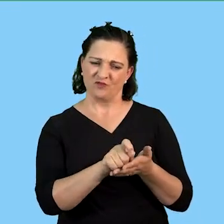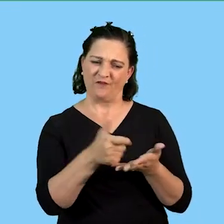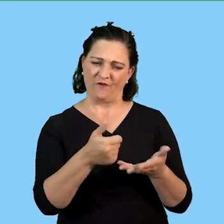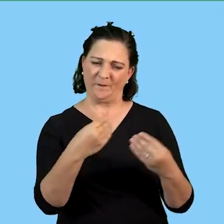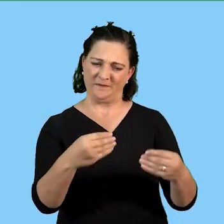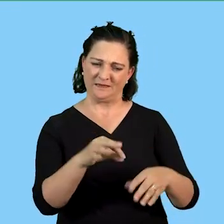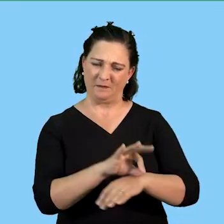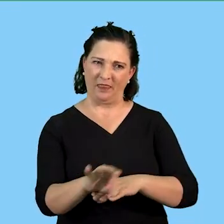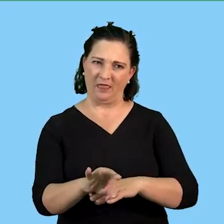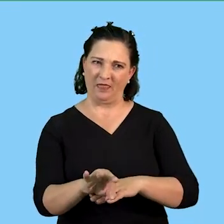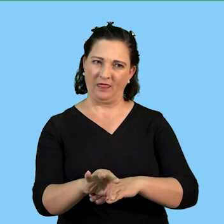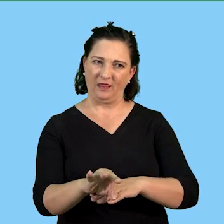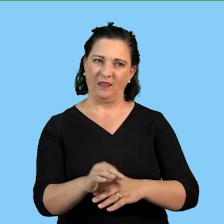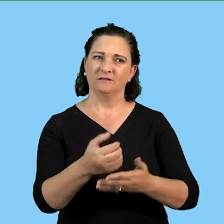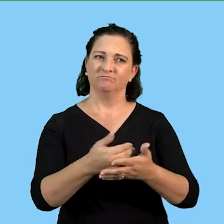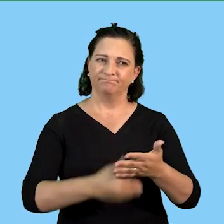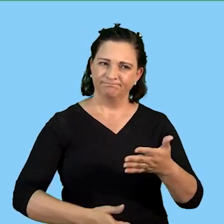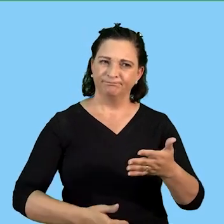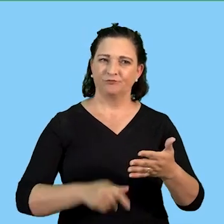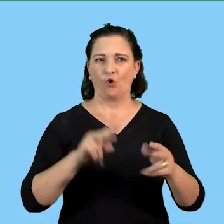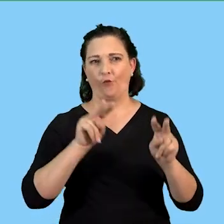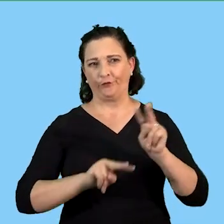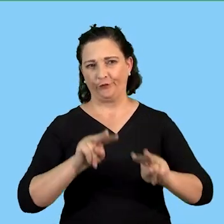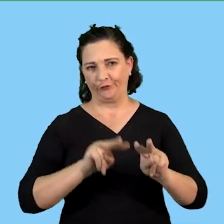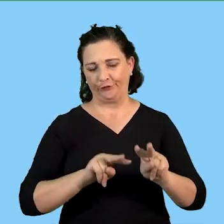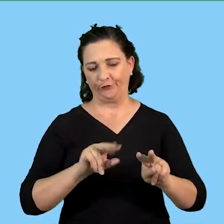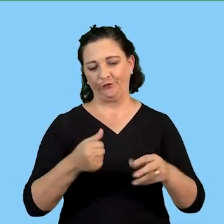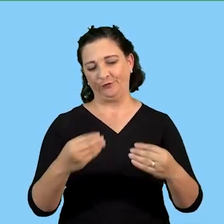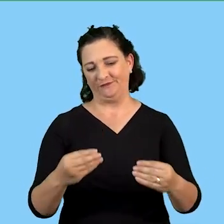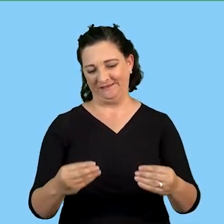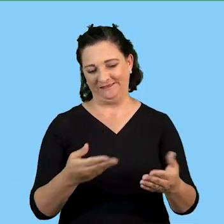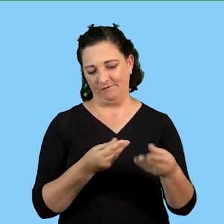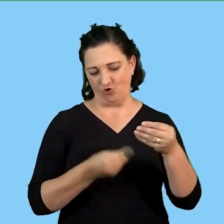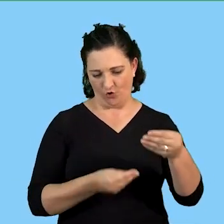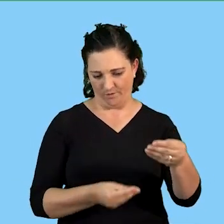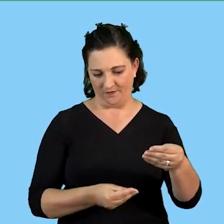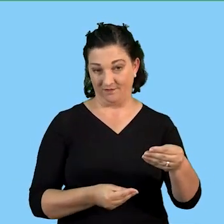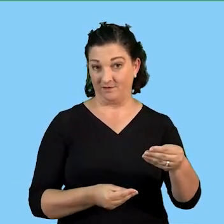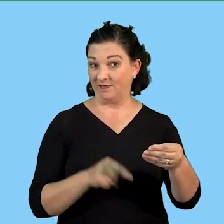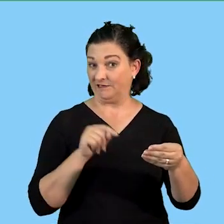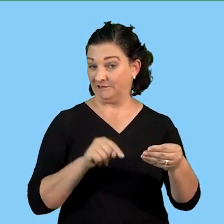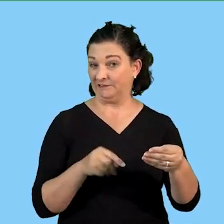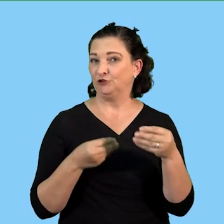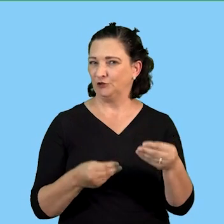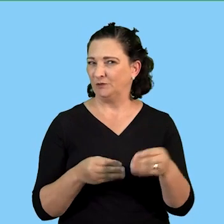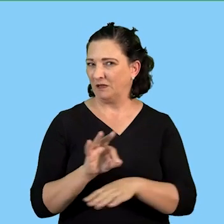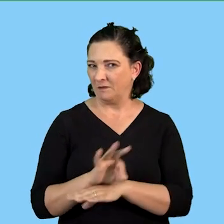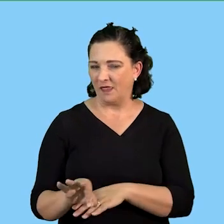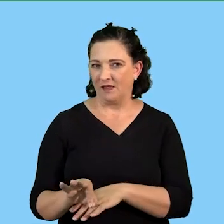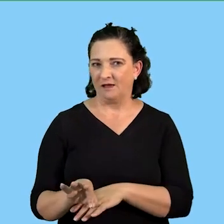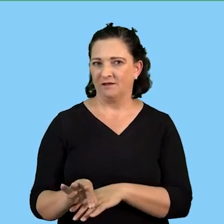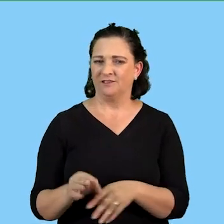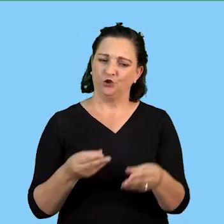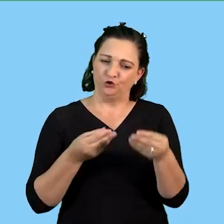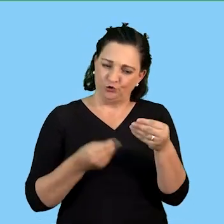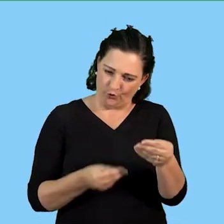plan. A business plan is a written document which gives a comprehensive overview of a proposed business.